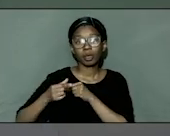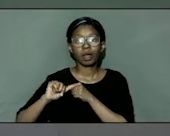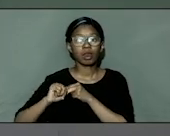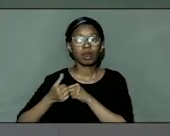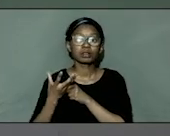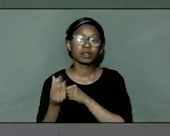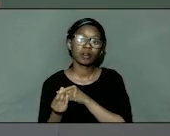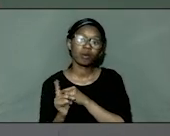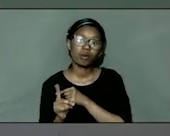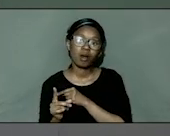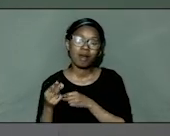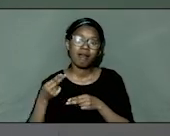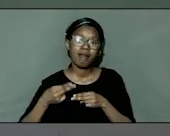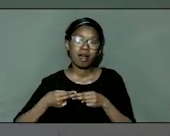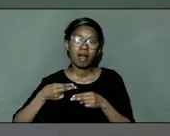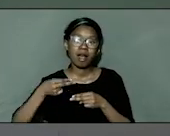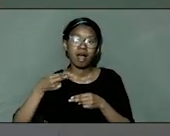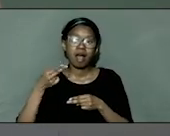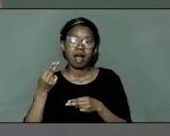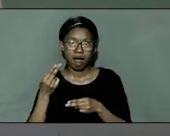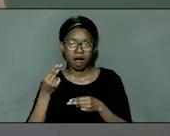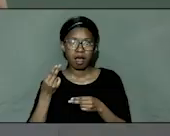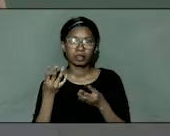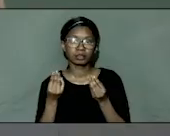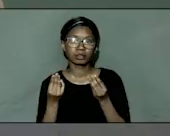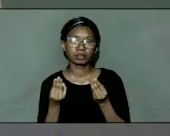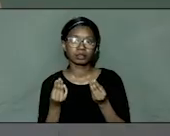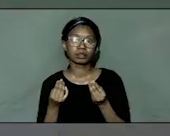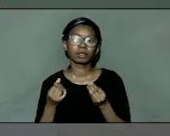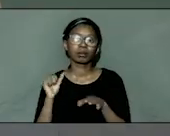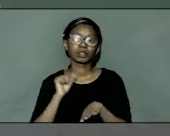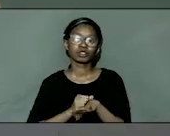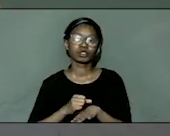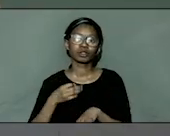high proportion of stoneflies without